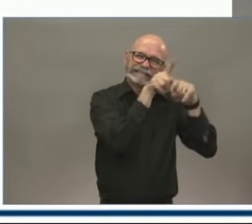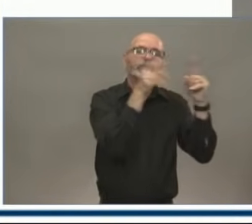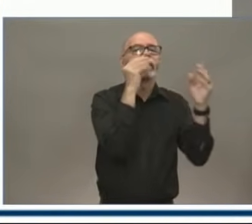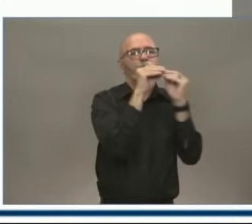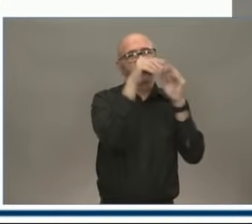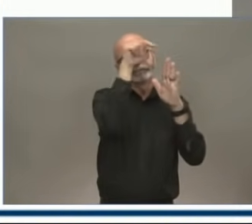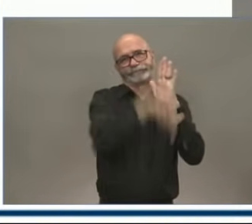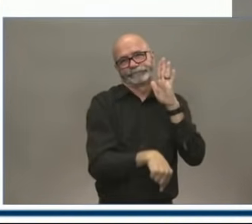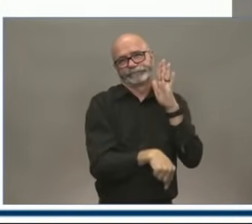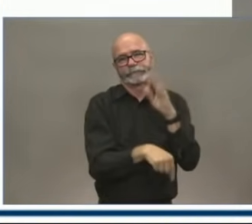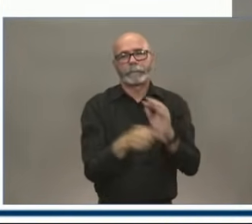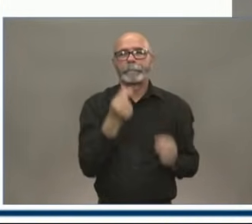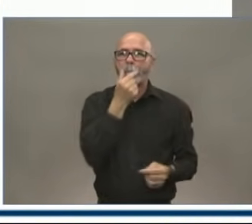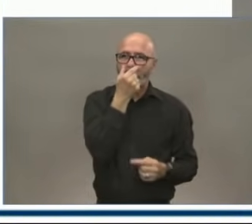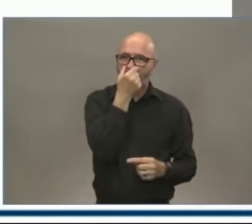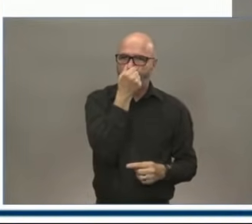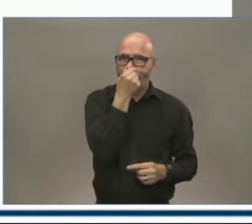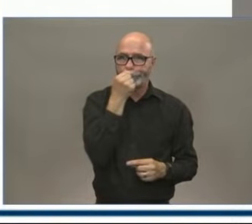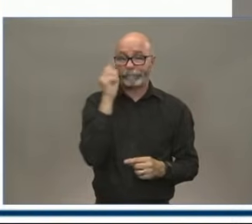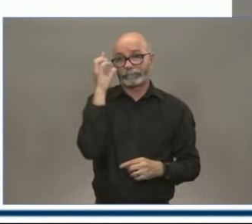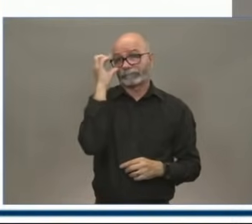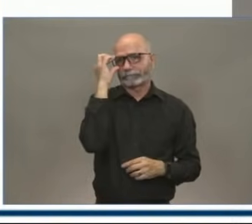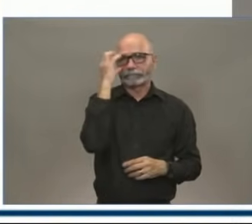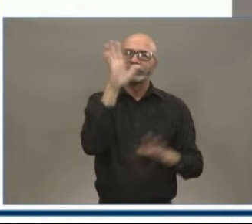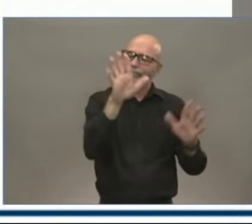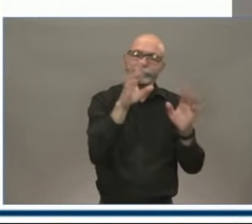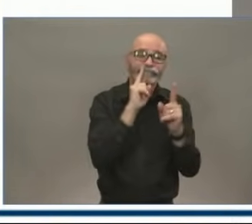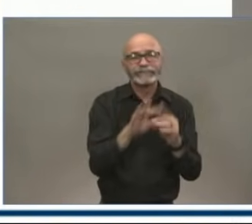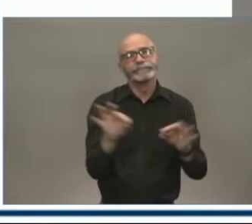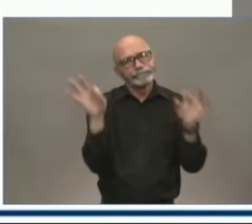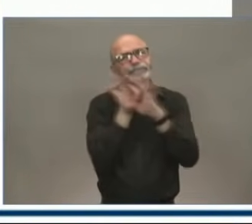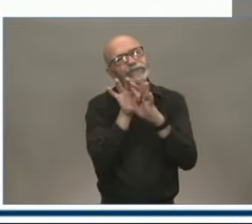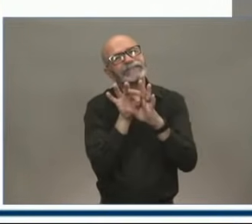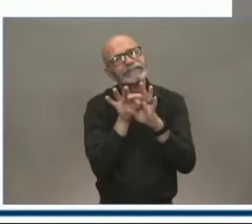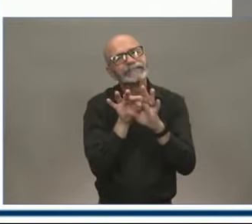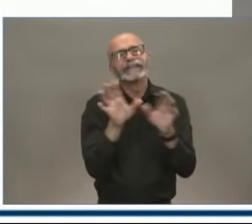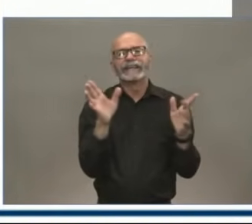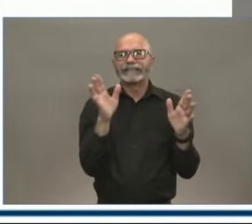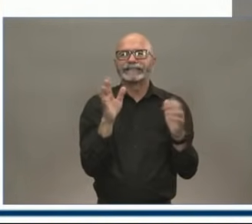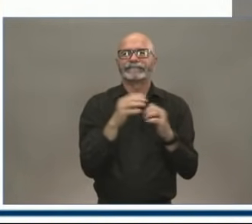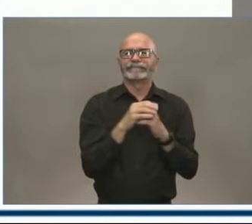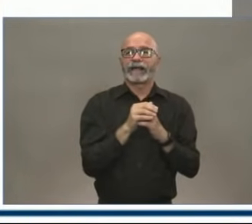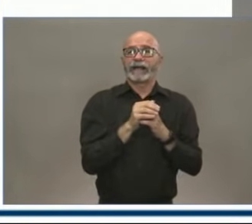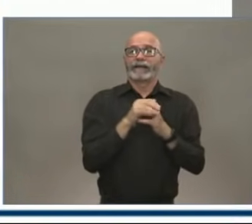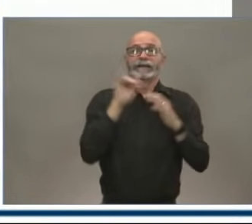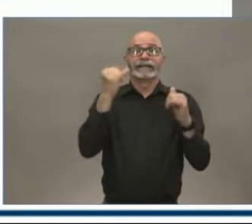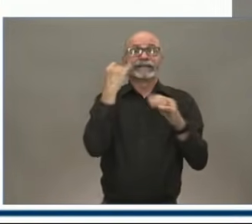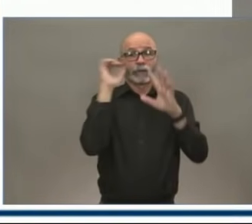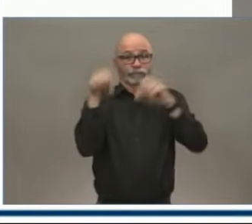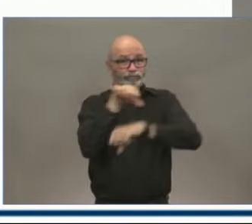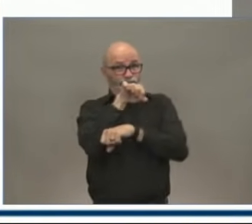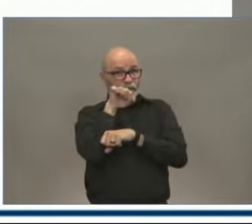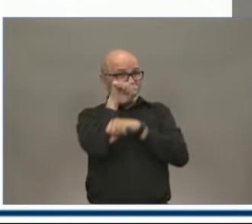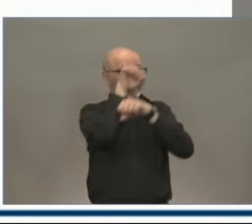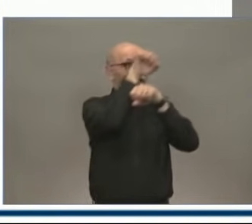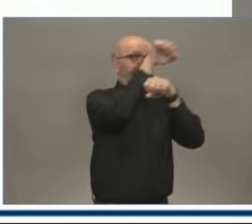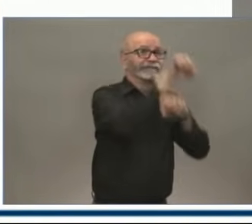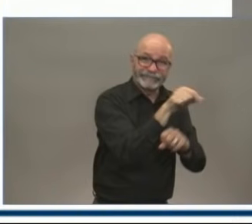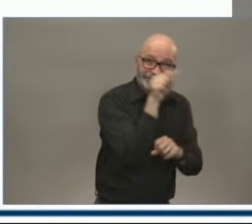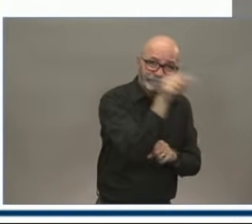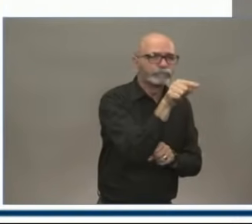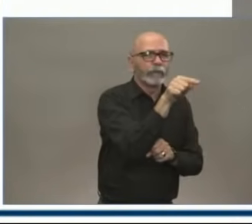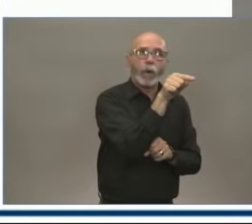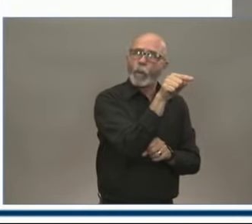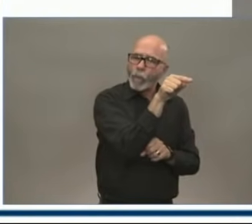So this is an important step. This is another, this mobility it gives us a much better tool to be agile